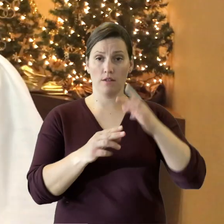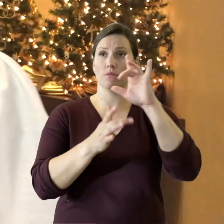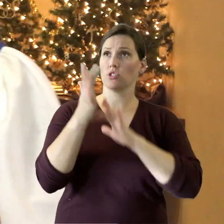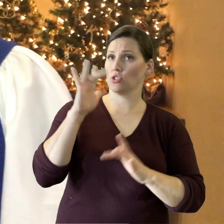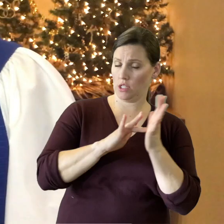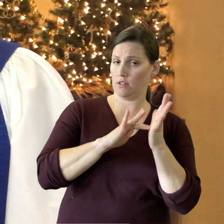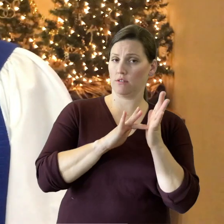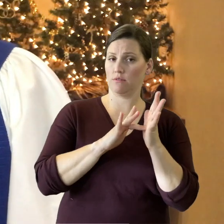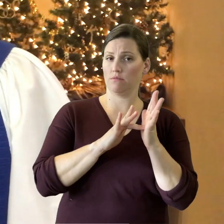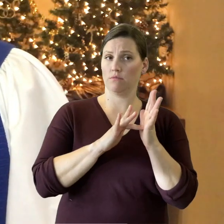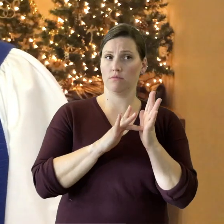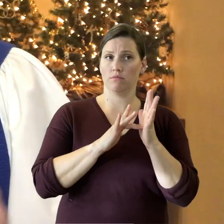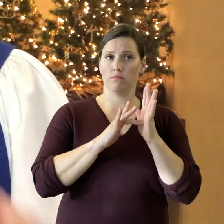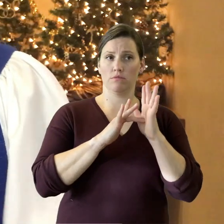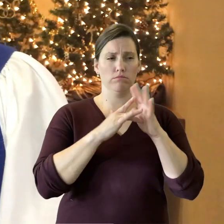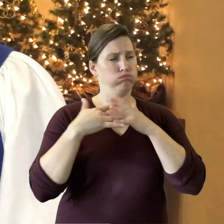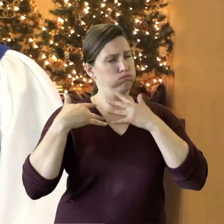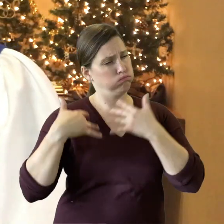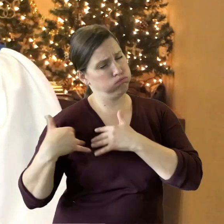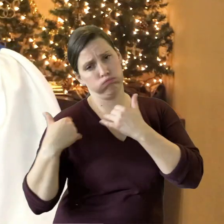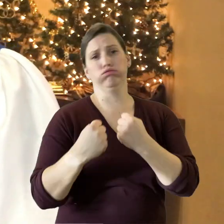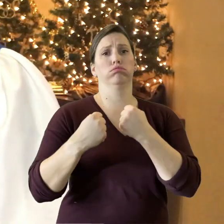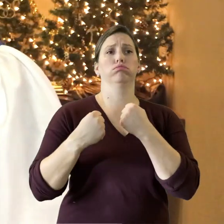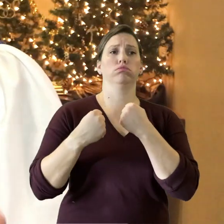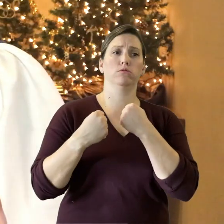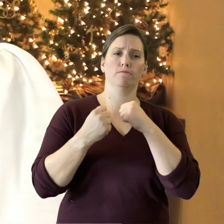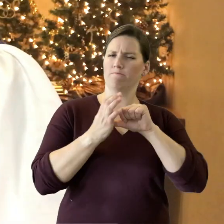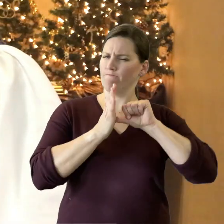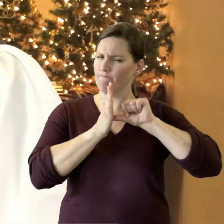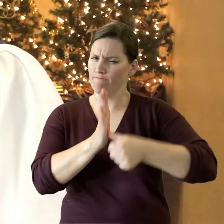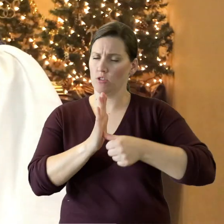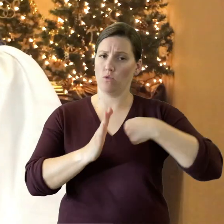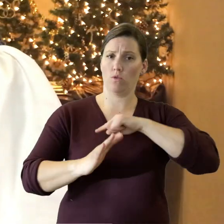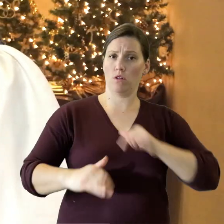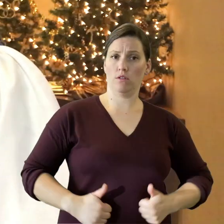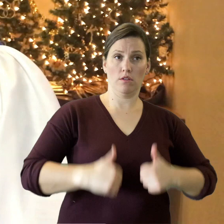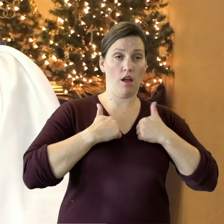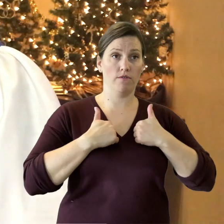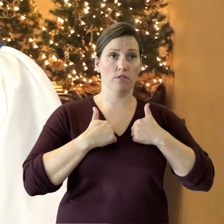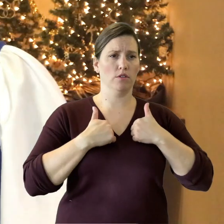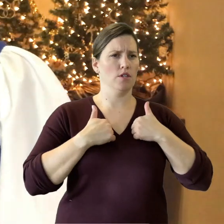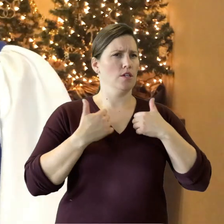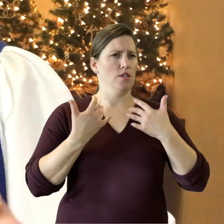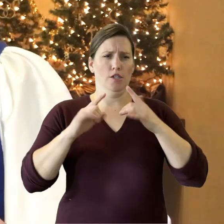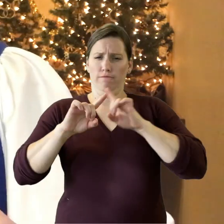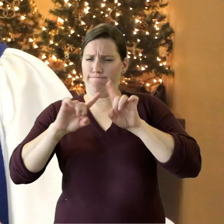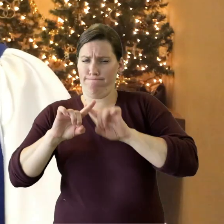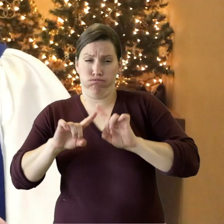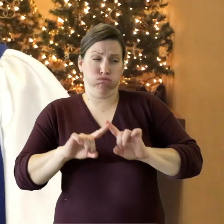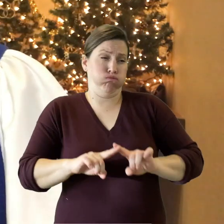The name of Jesus, it's powerful, and it impacts our lives in